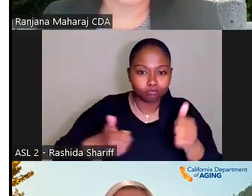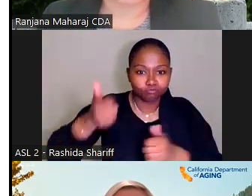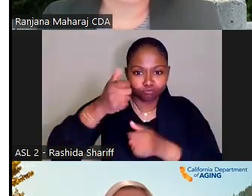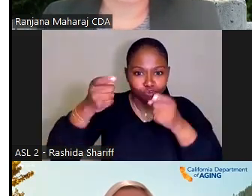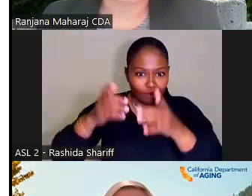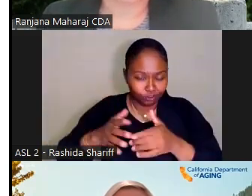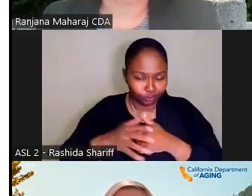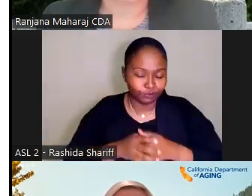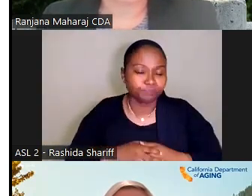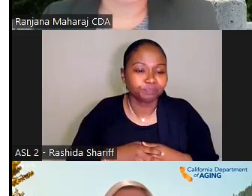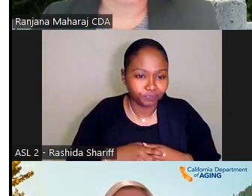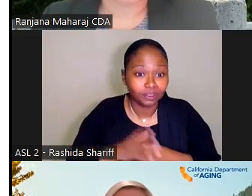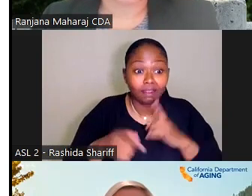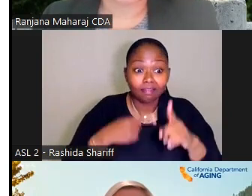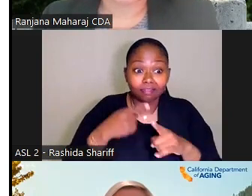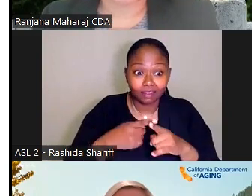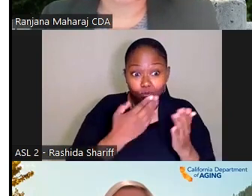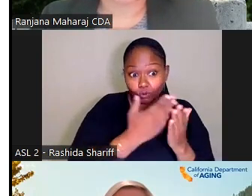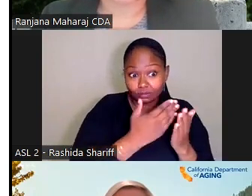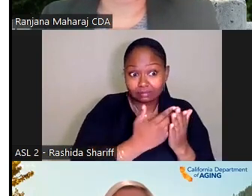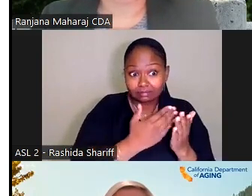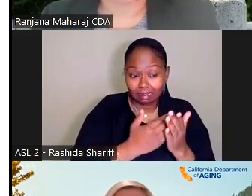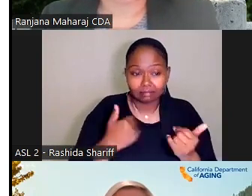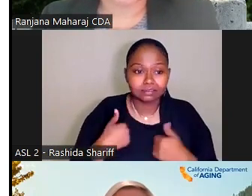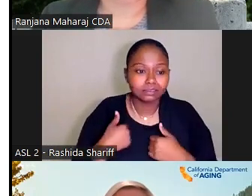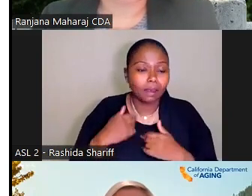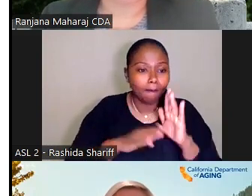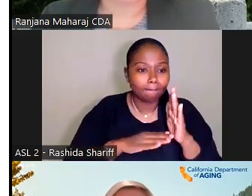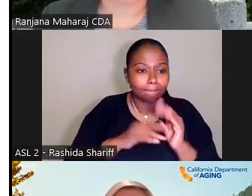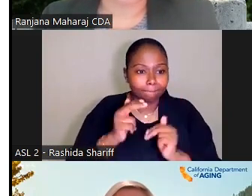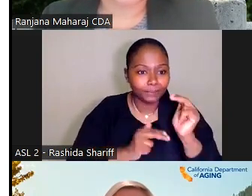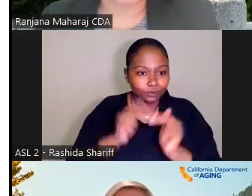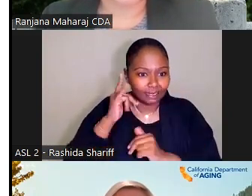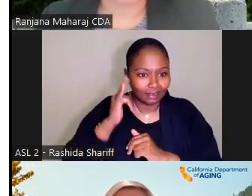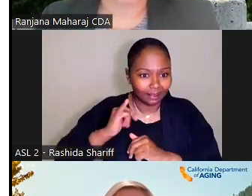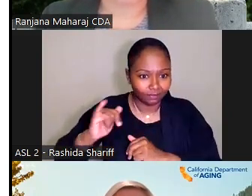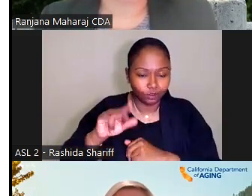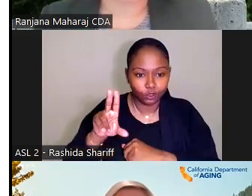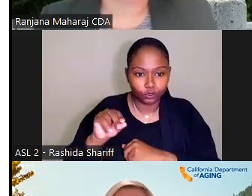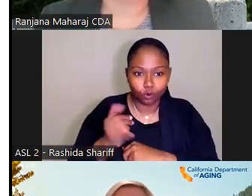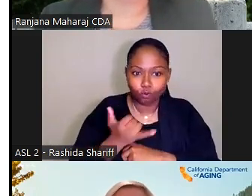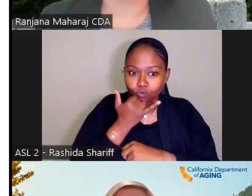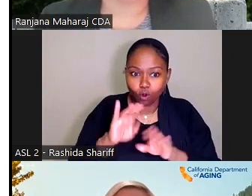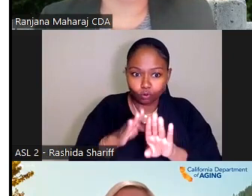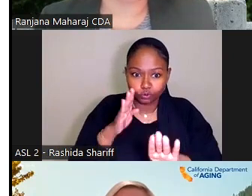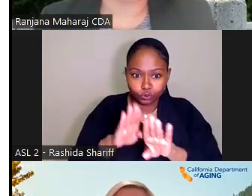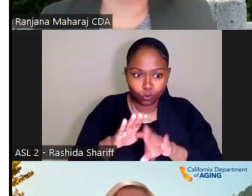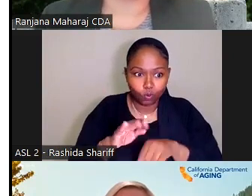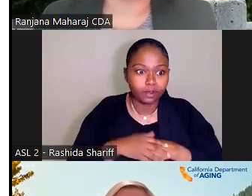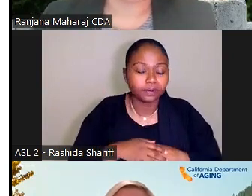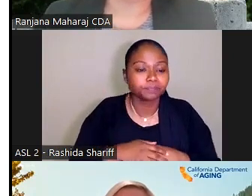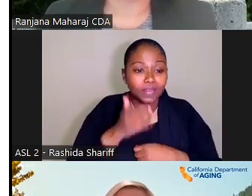the Building California's No Wrong Door system, and updates on California 2030, as well as ADRC